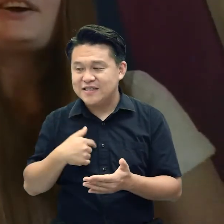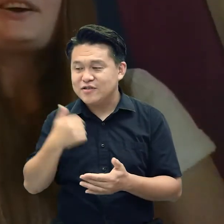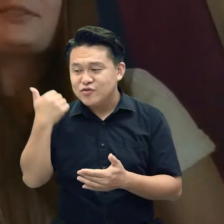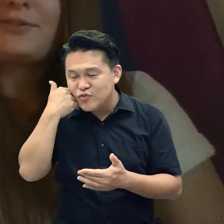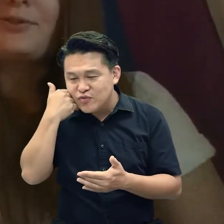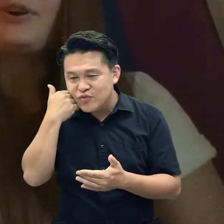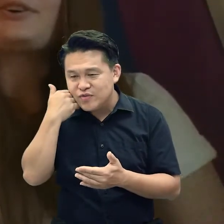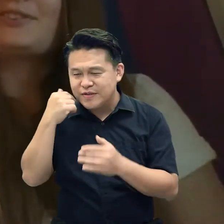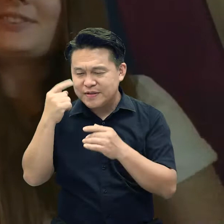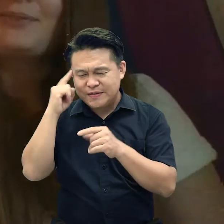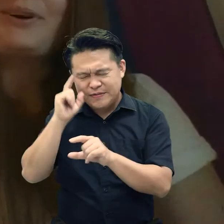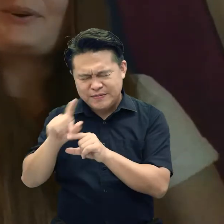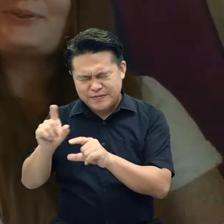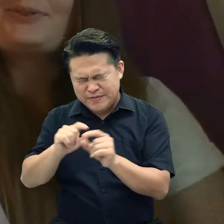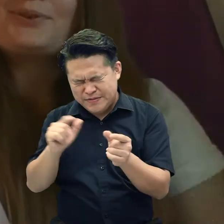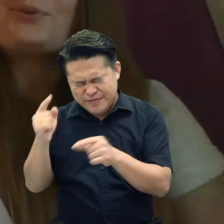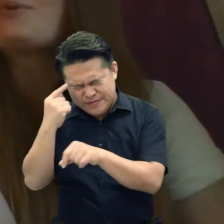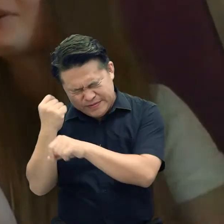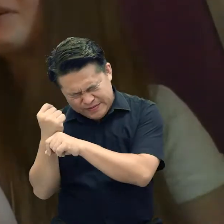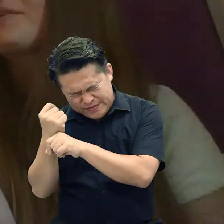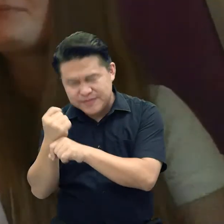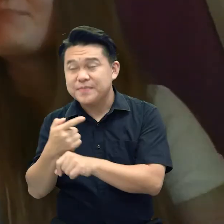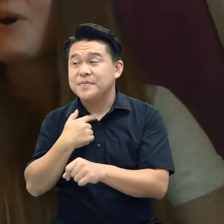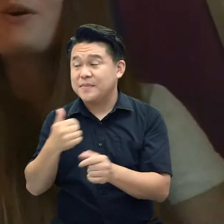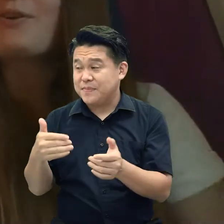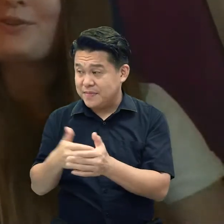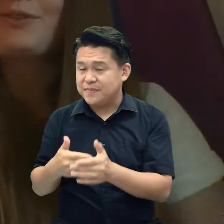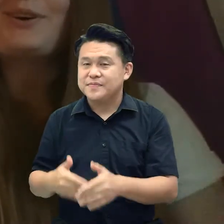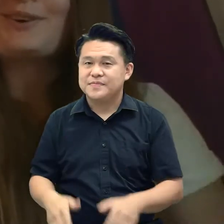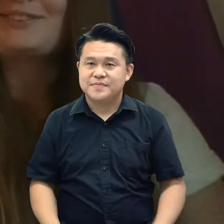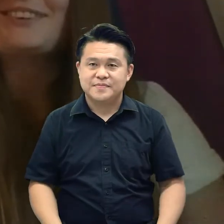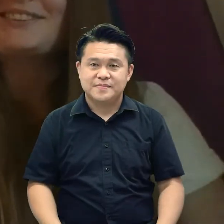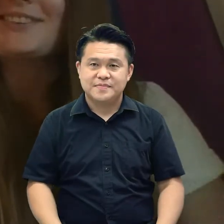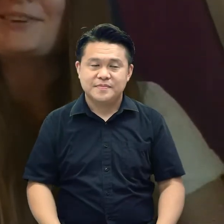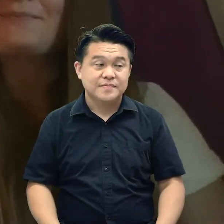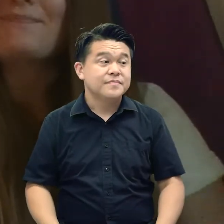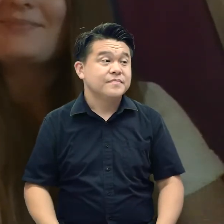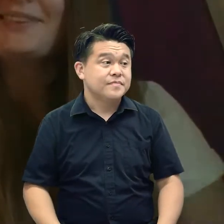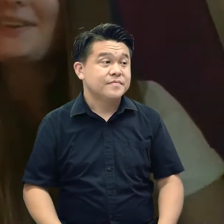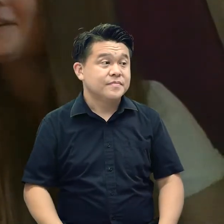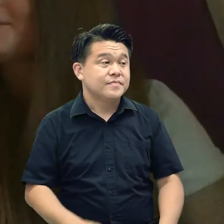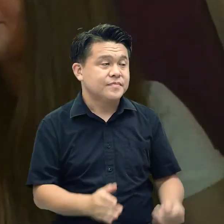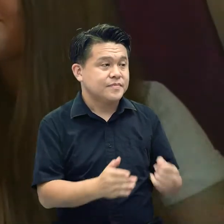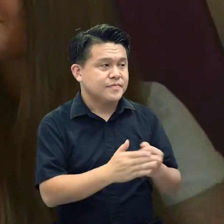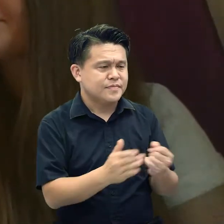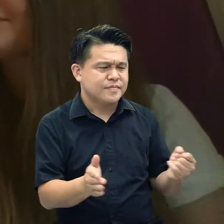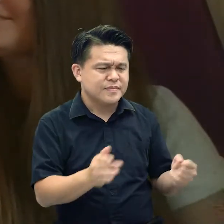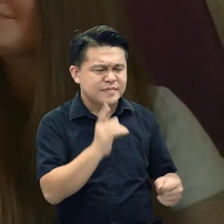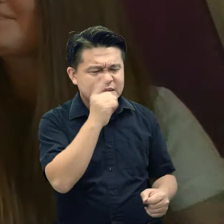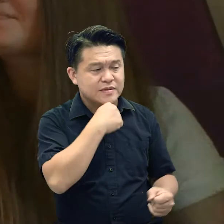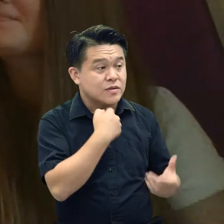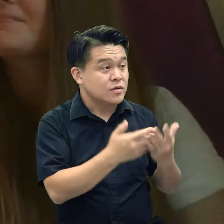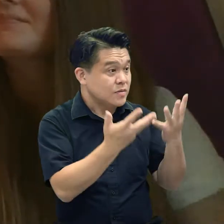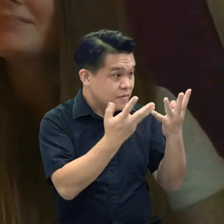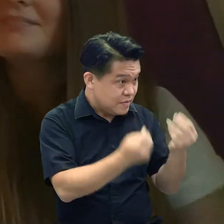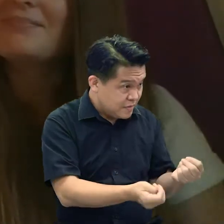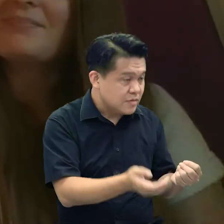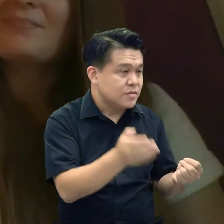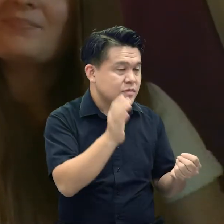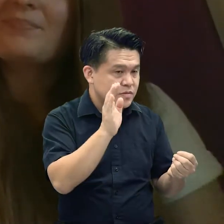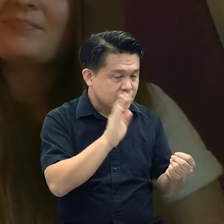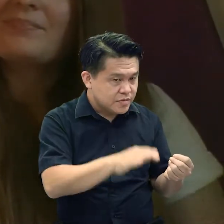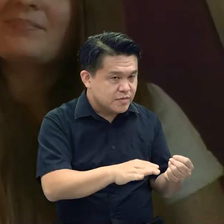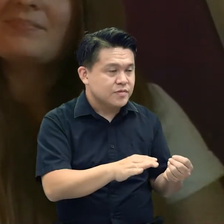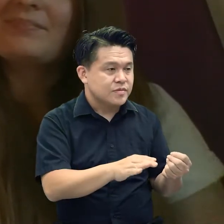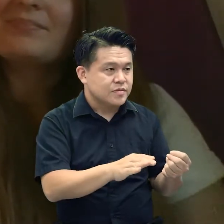and thoughts about who you are. Thoughts, I'd say. Yes, so as much as it was like a lot